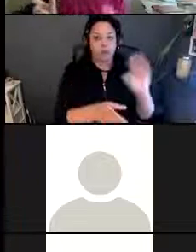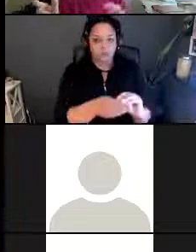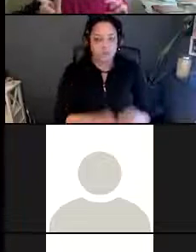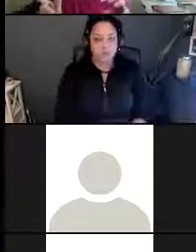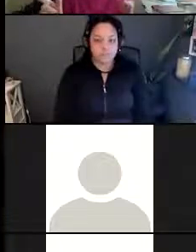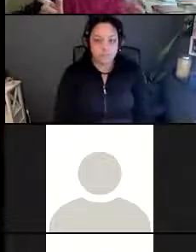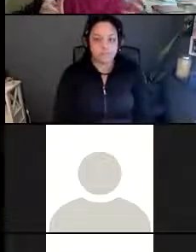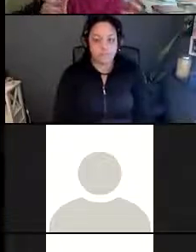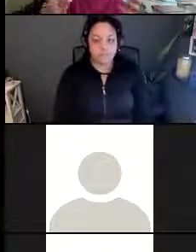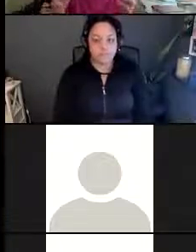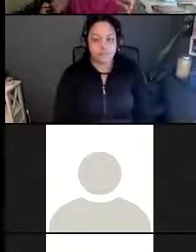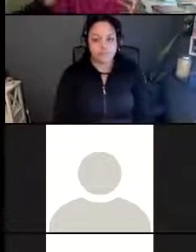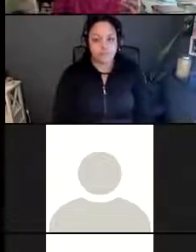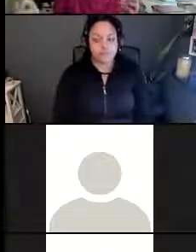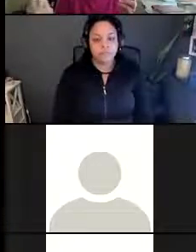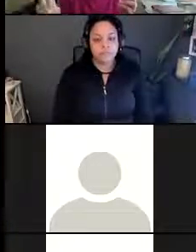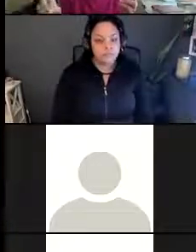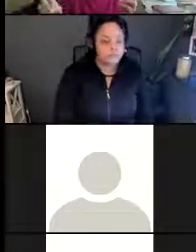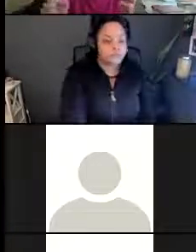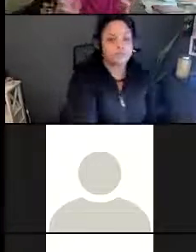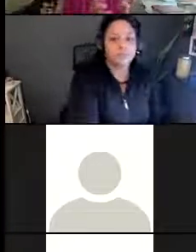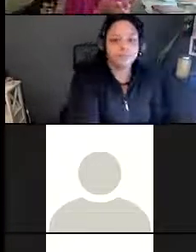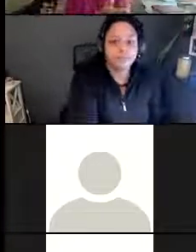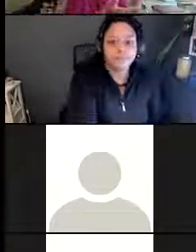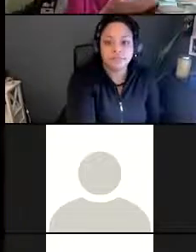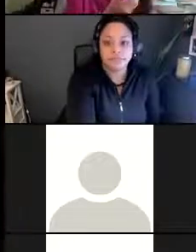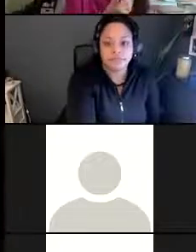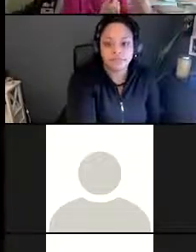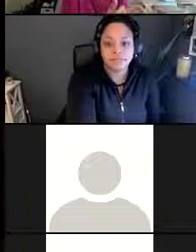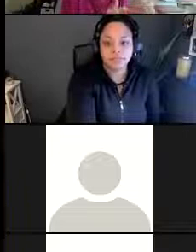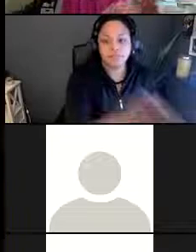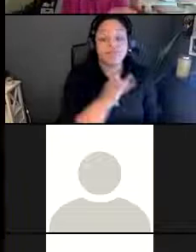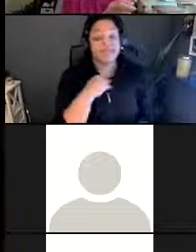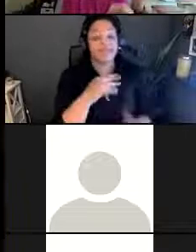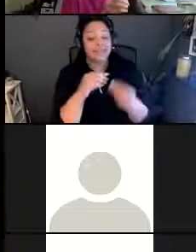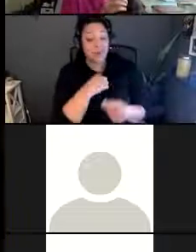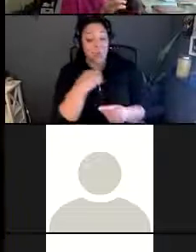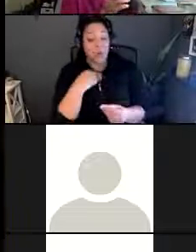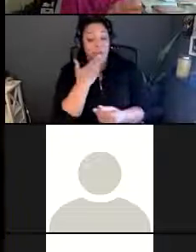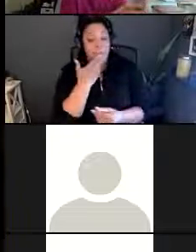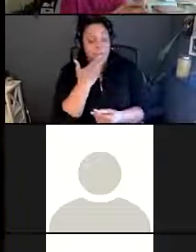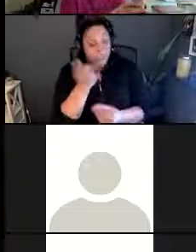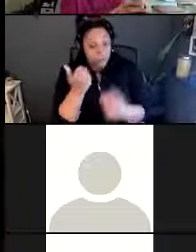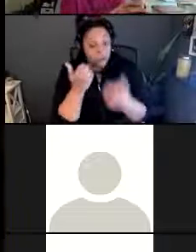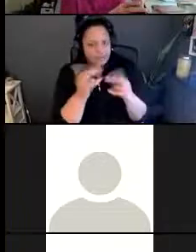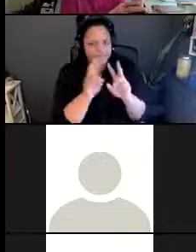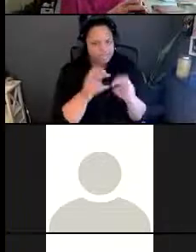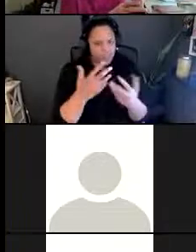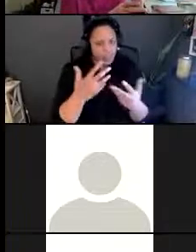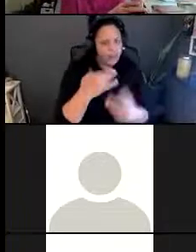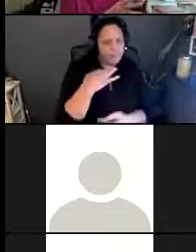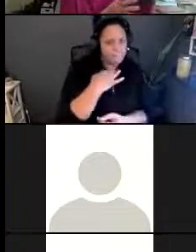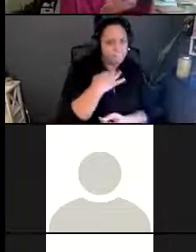Given, as I suggested, we're much better at looking at what are the benefits